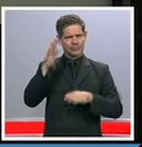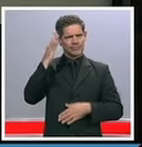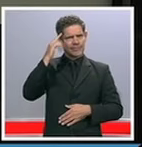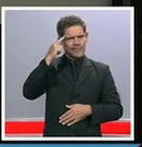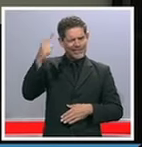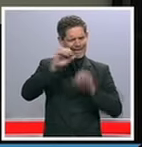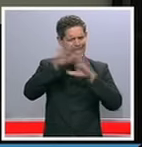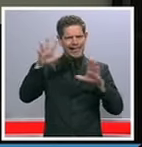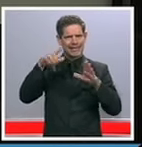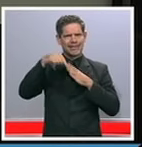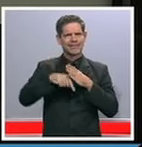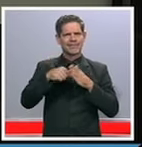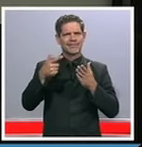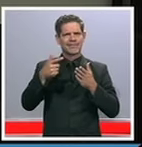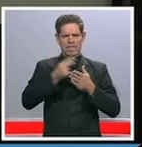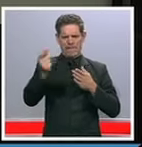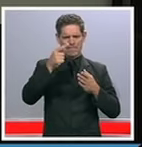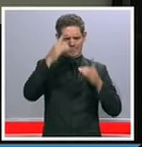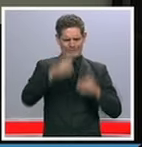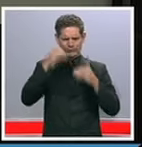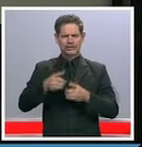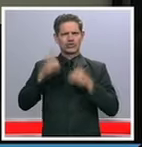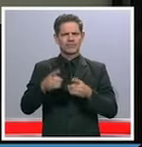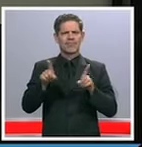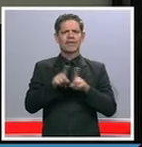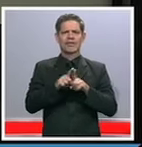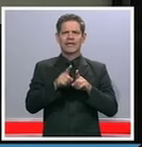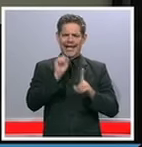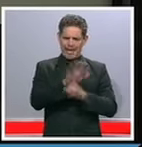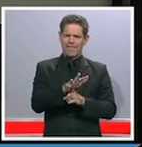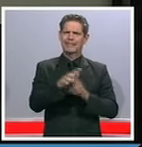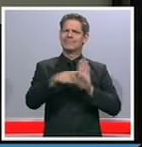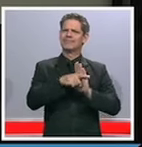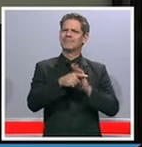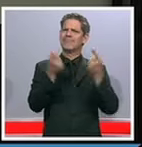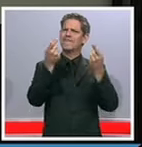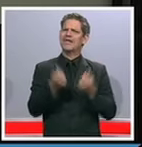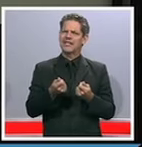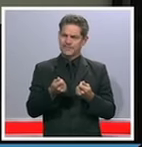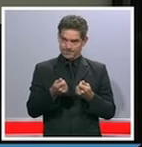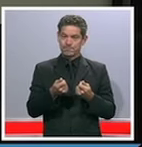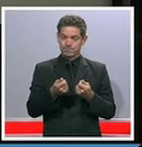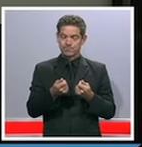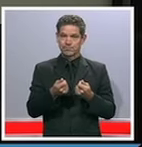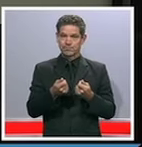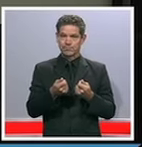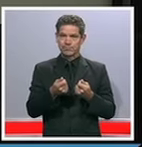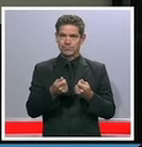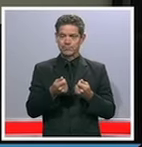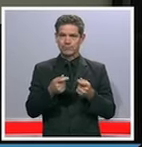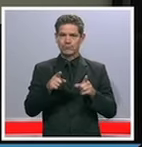have immediate consequences, in many respects financial consequences, which are going to